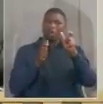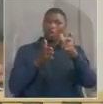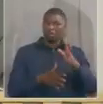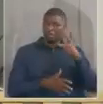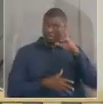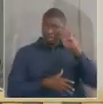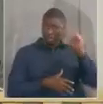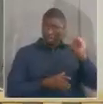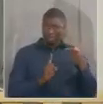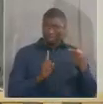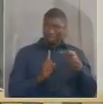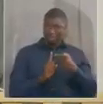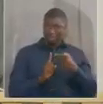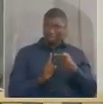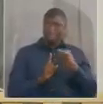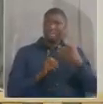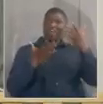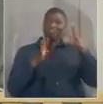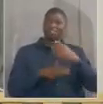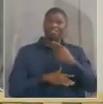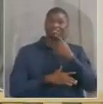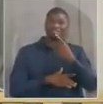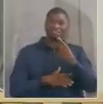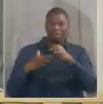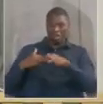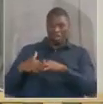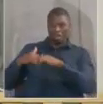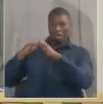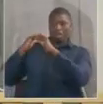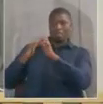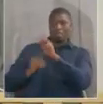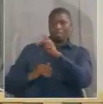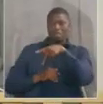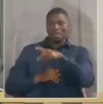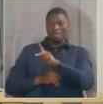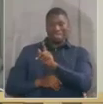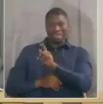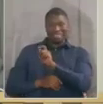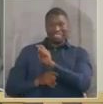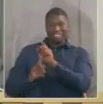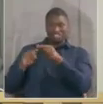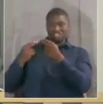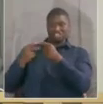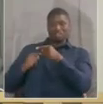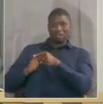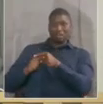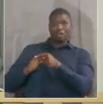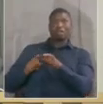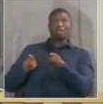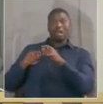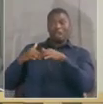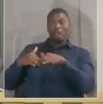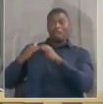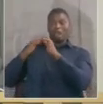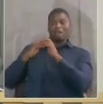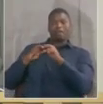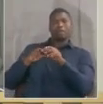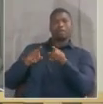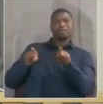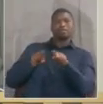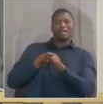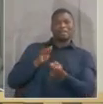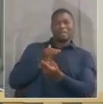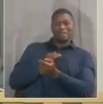that the establishment of the National Political Killing Task Team coincided with his